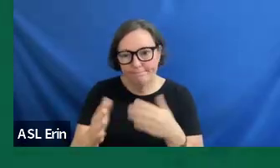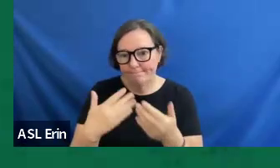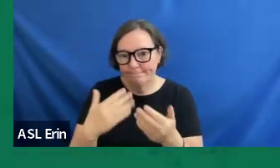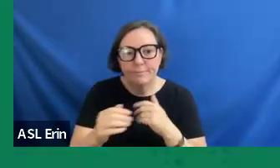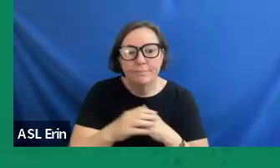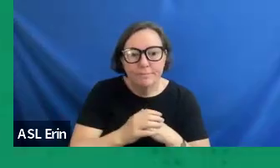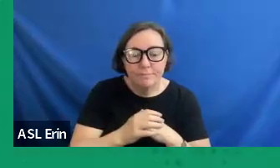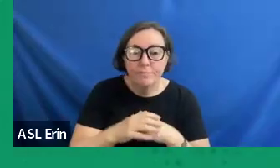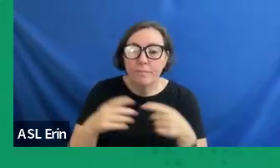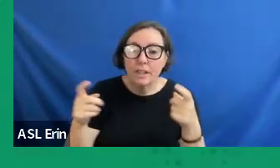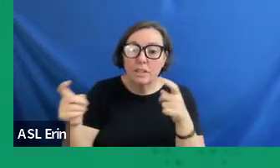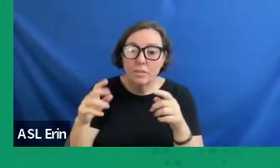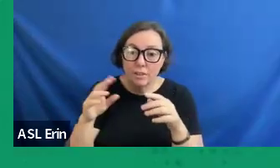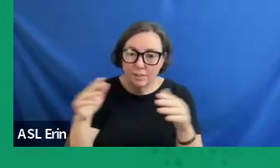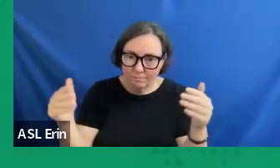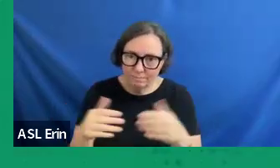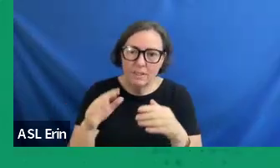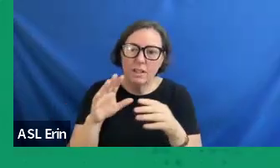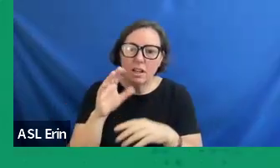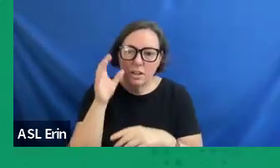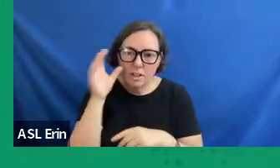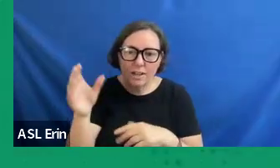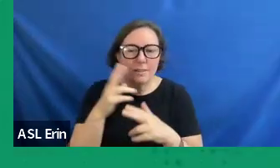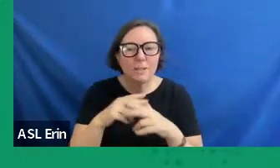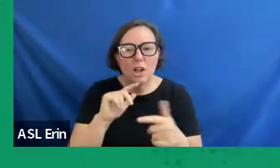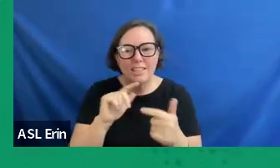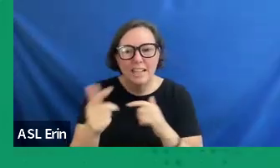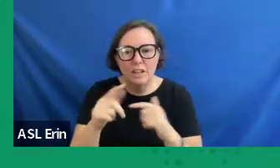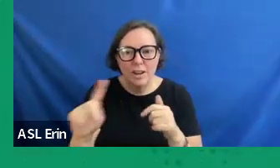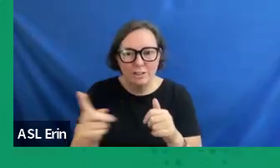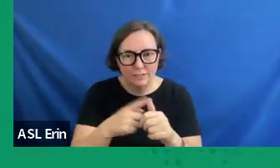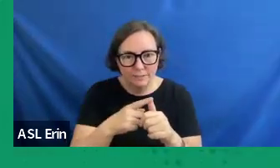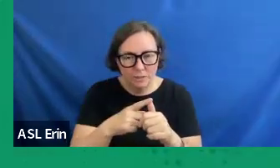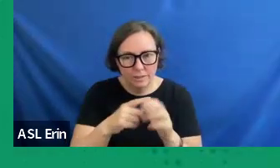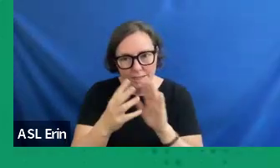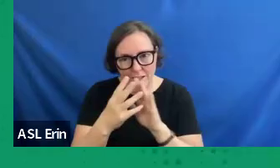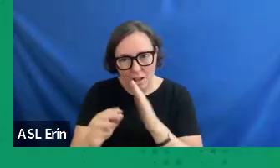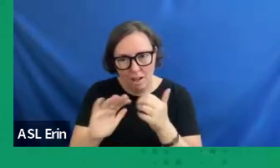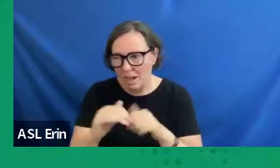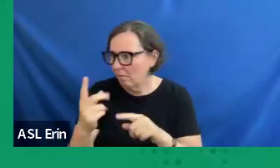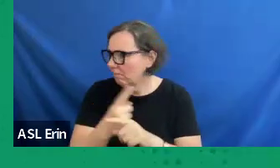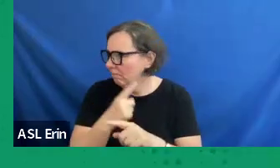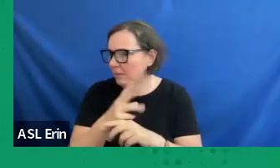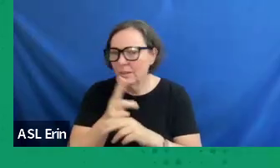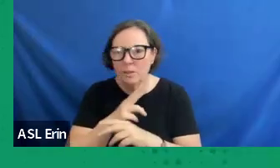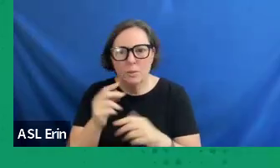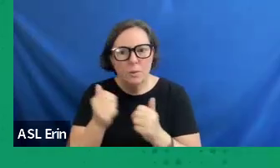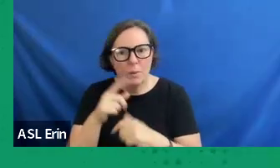Control introduces a concept called interaction first, which mimics the natural way you would use a computer with a